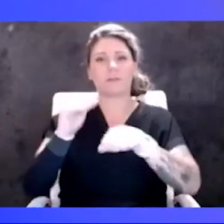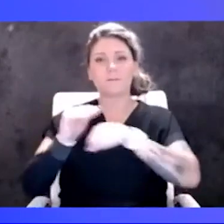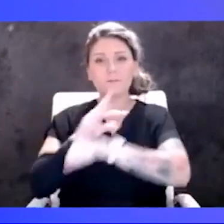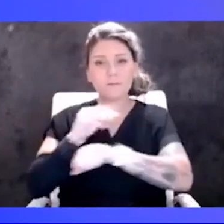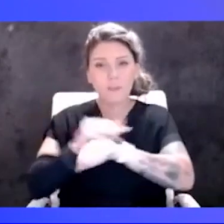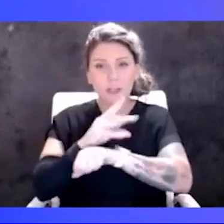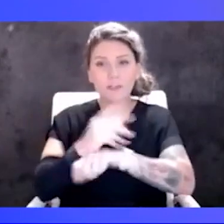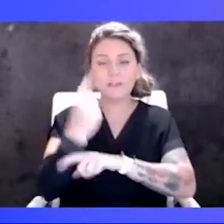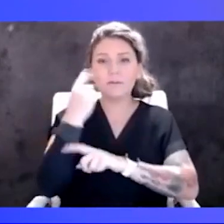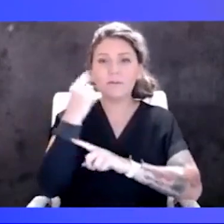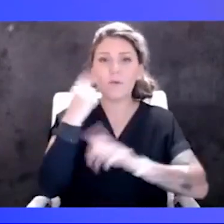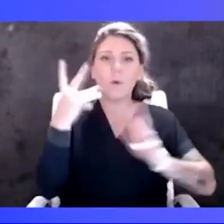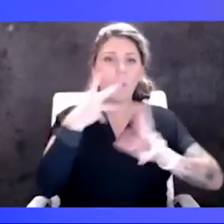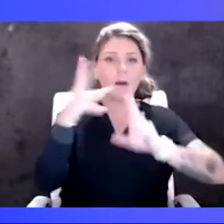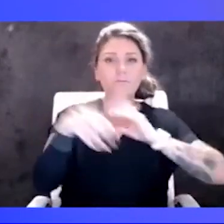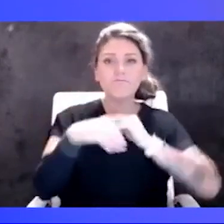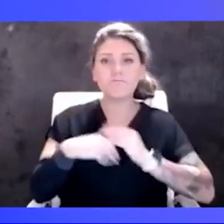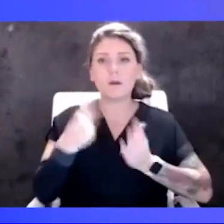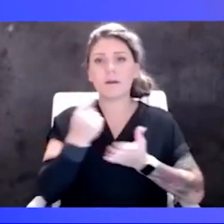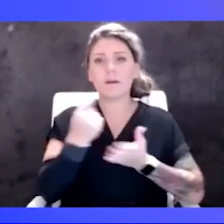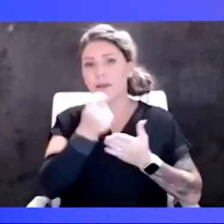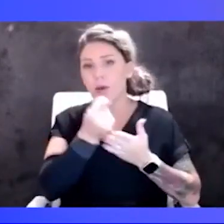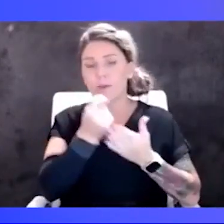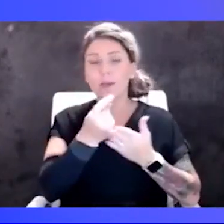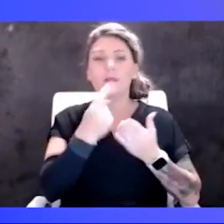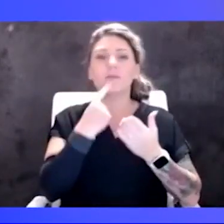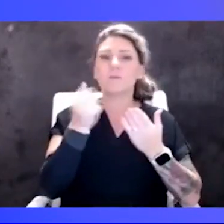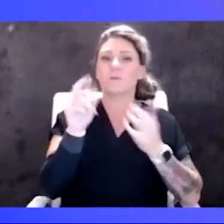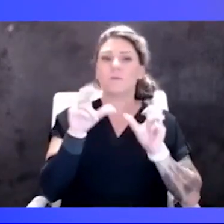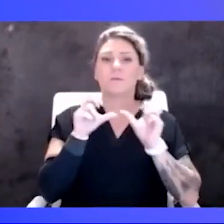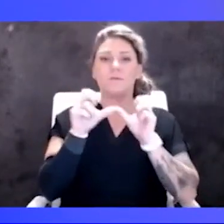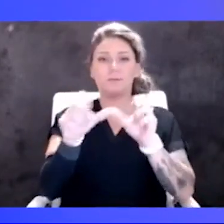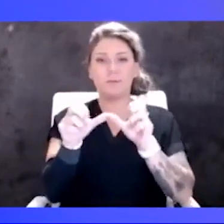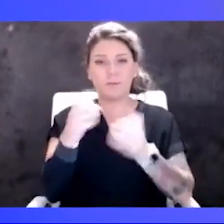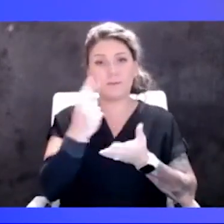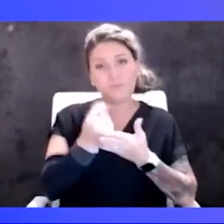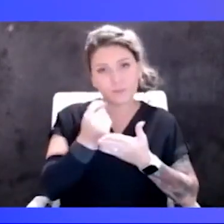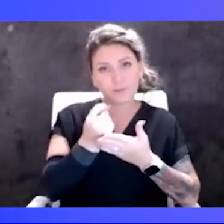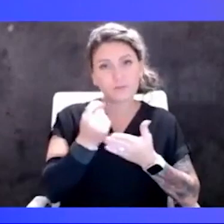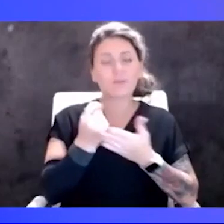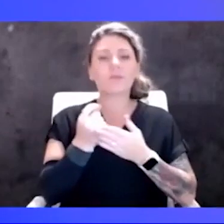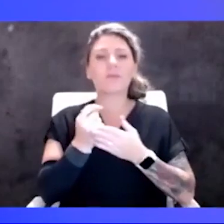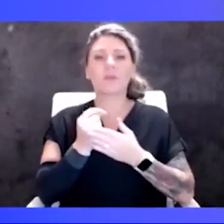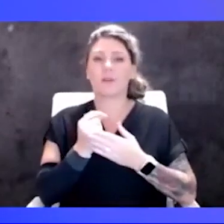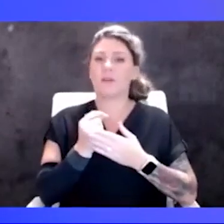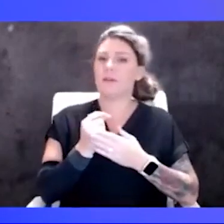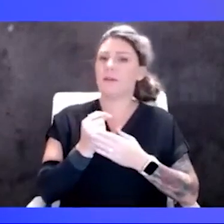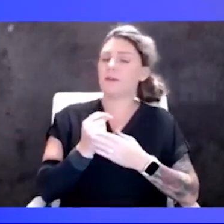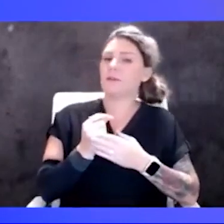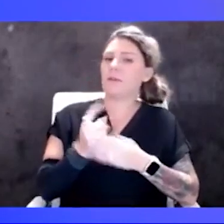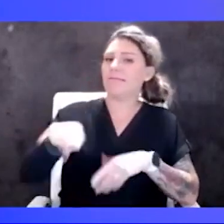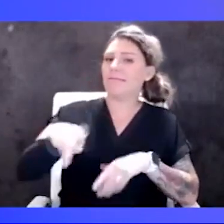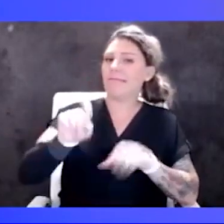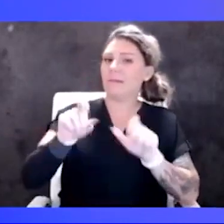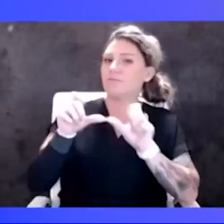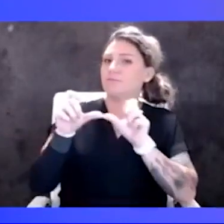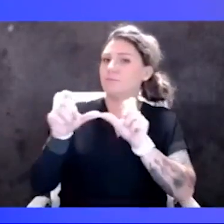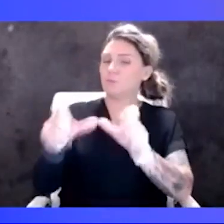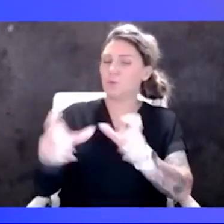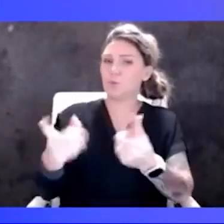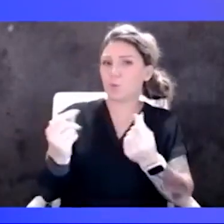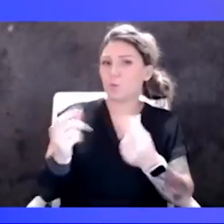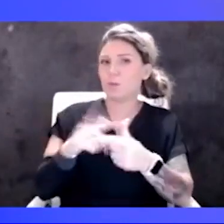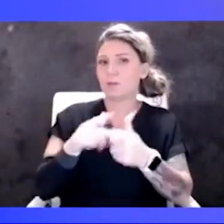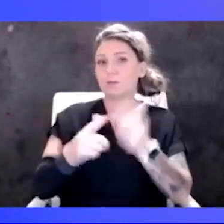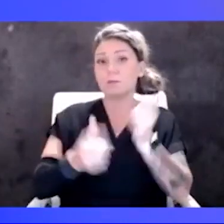what additional therapies or continued therapies our colleagues can continue to do. While most of the time they continue to try